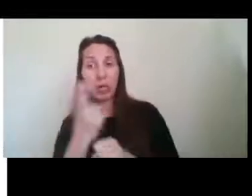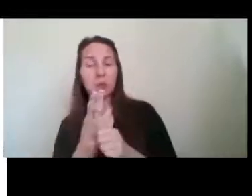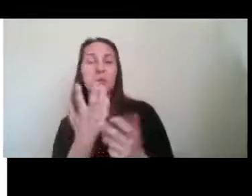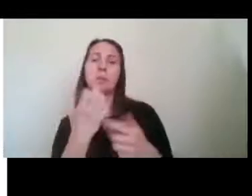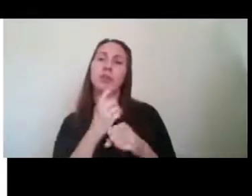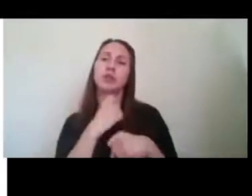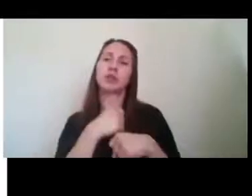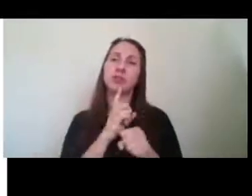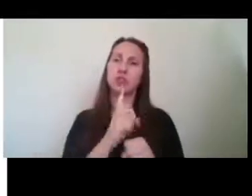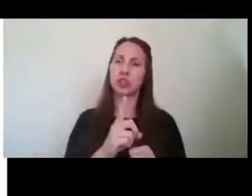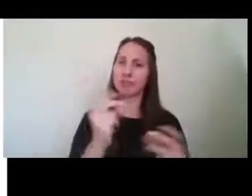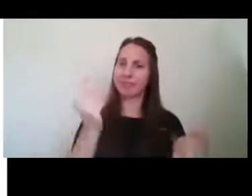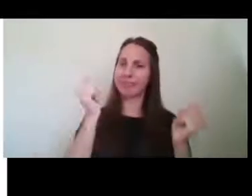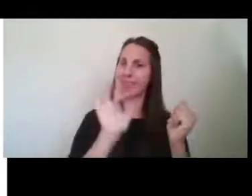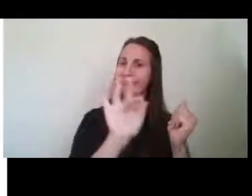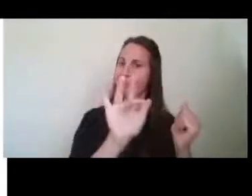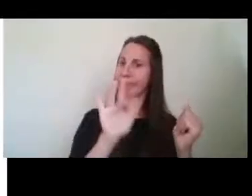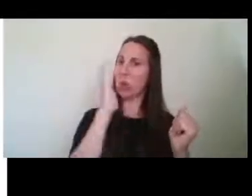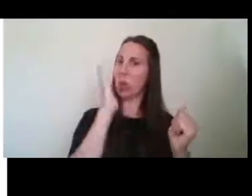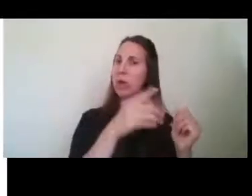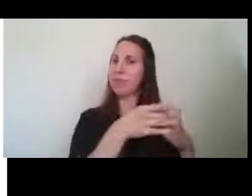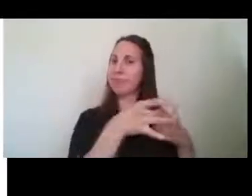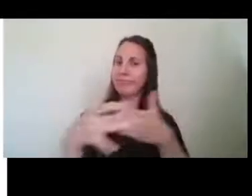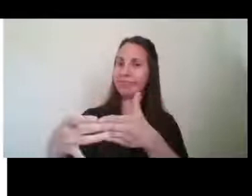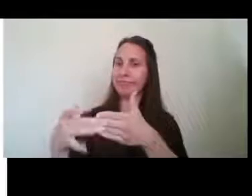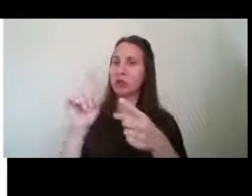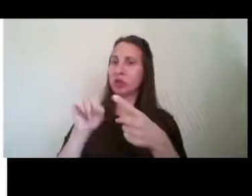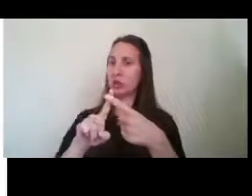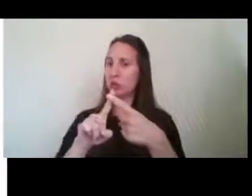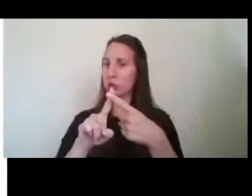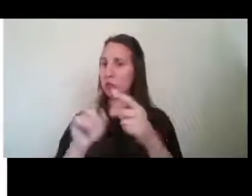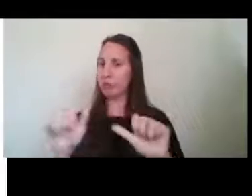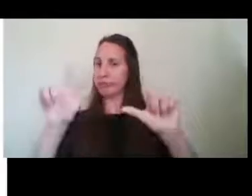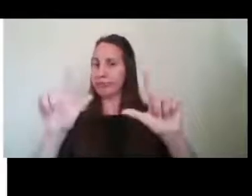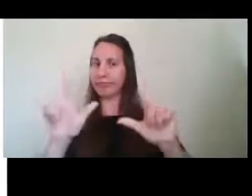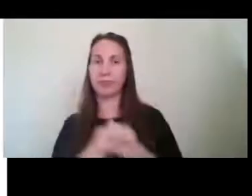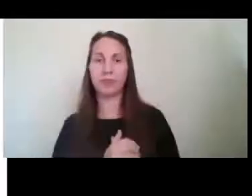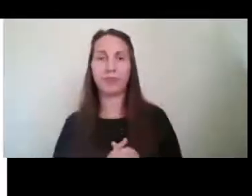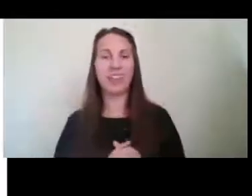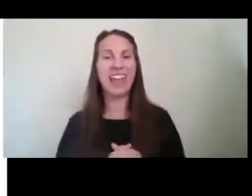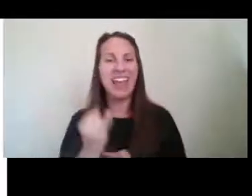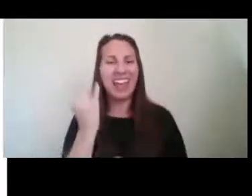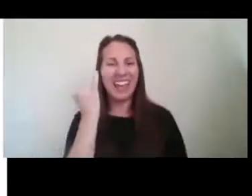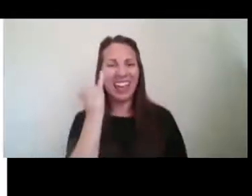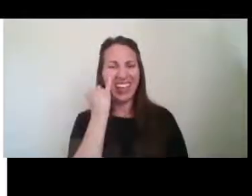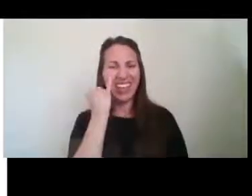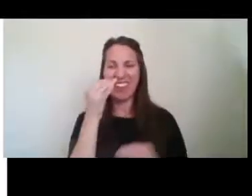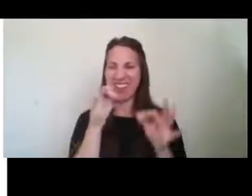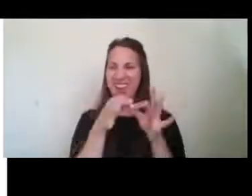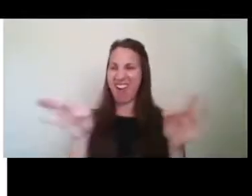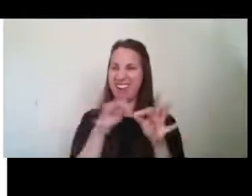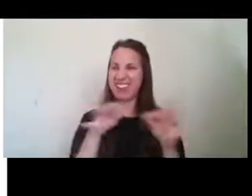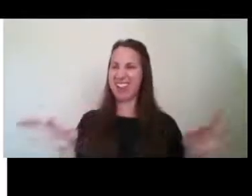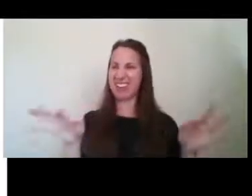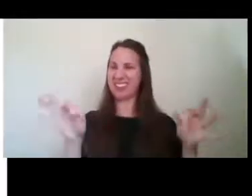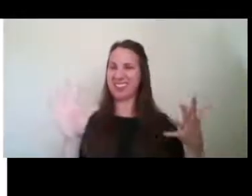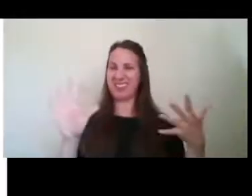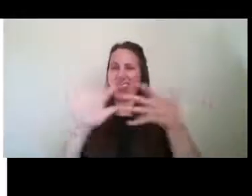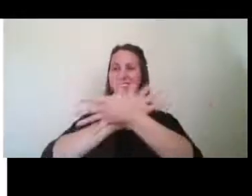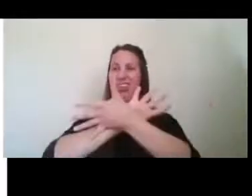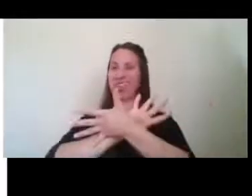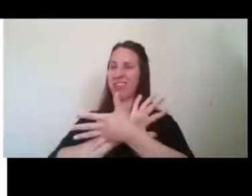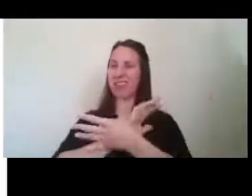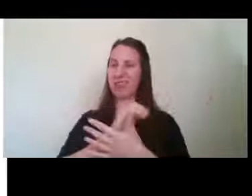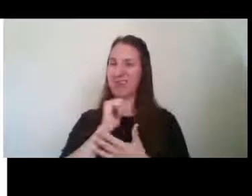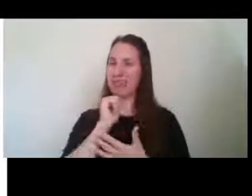here, more, or click for details can be ambiguous when read out of context. I've included a small